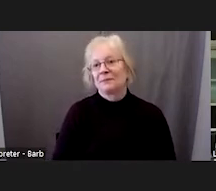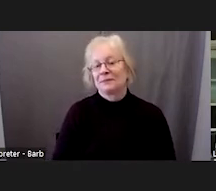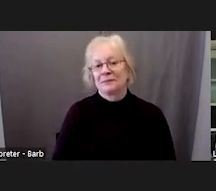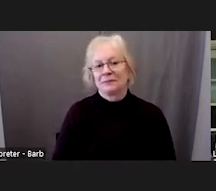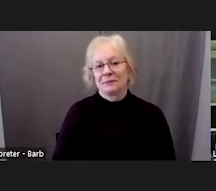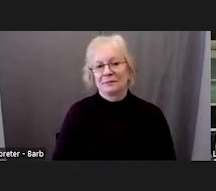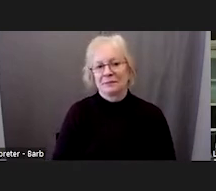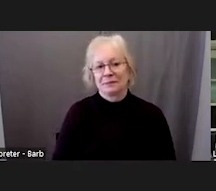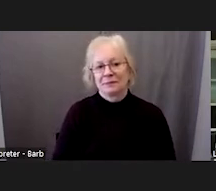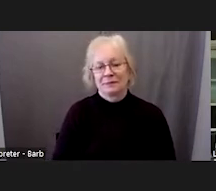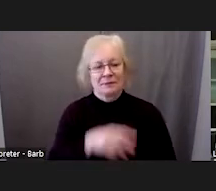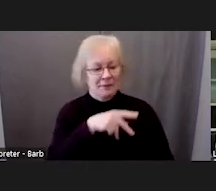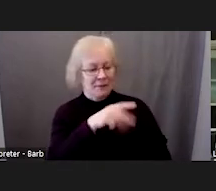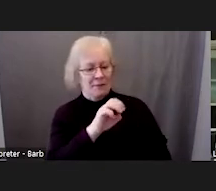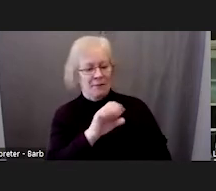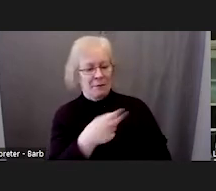Start early.